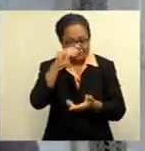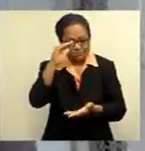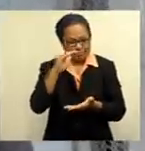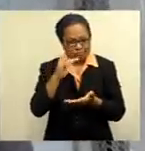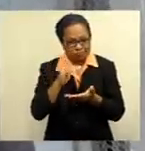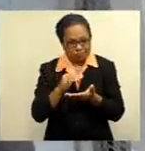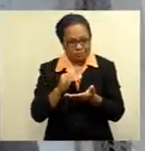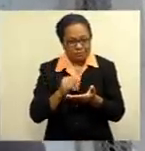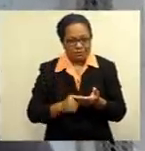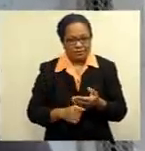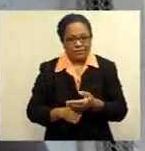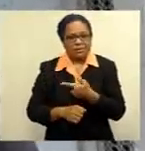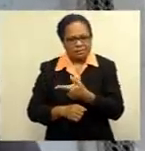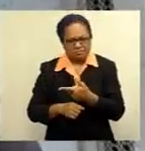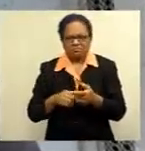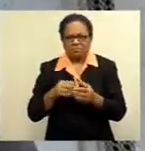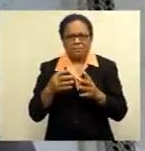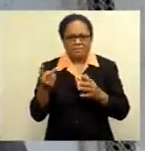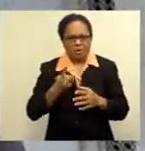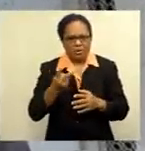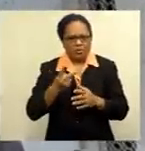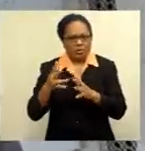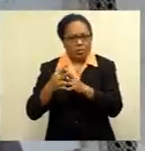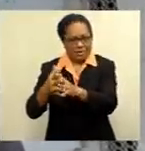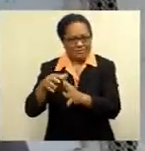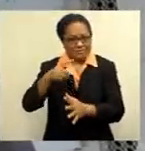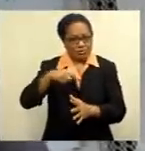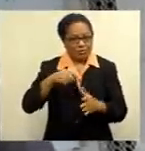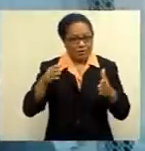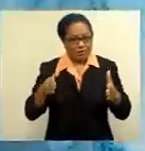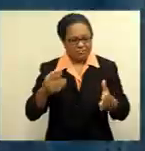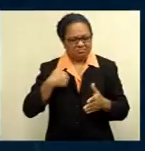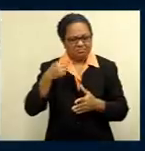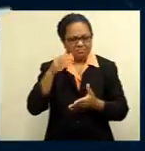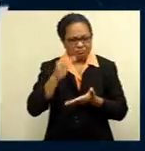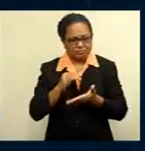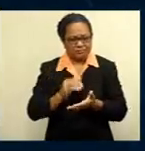The case has been dropping for both divisions, so I think it will be over soon.